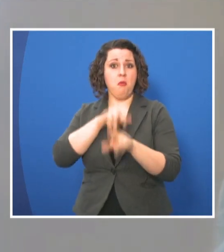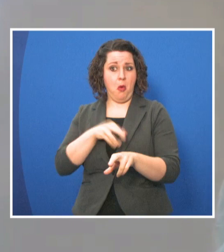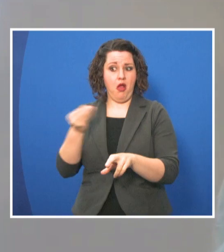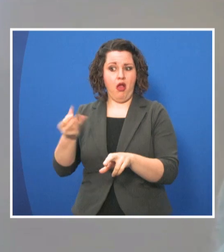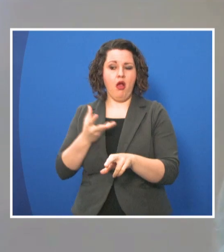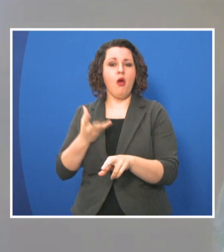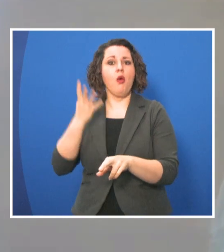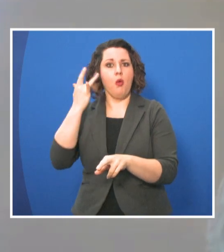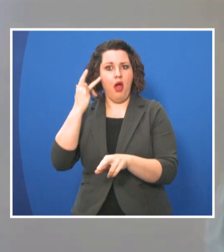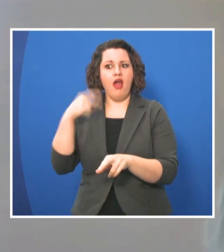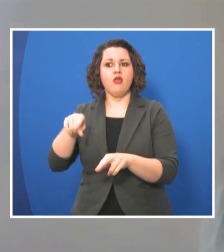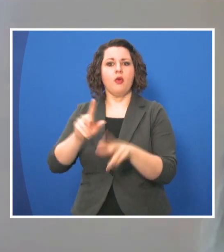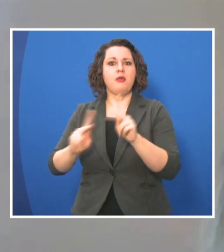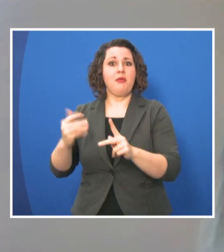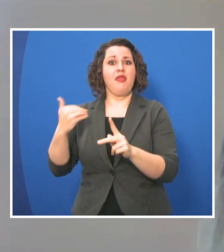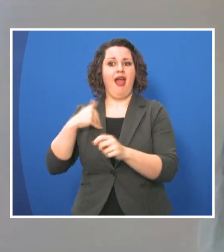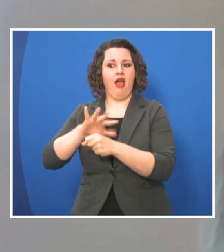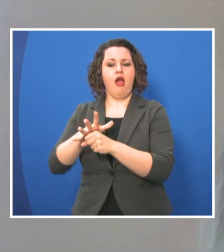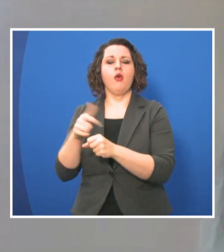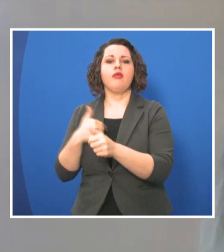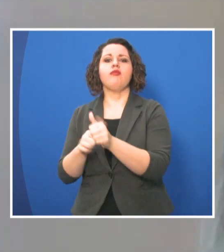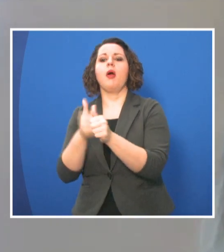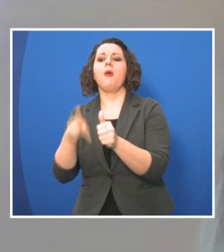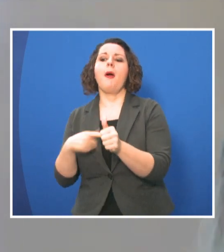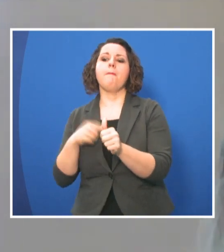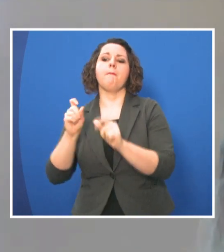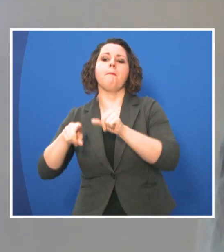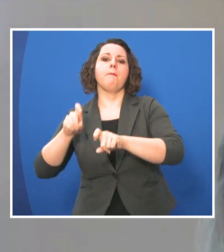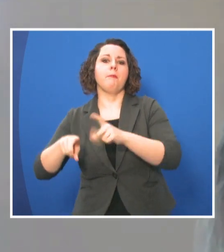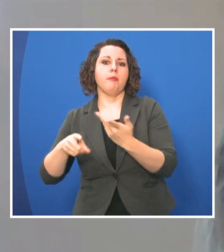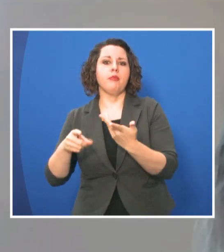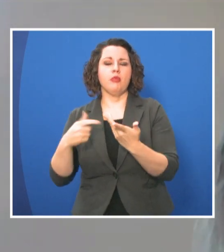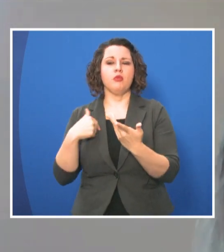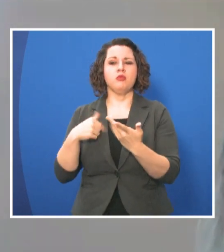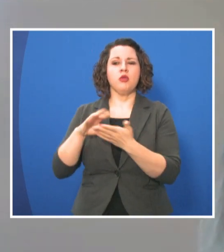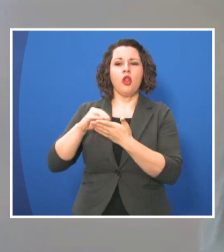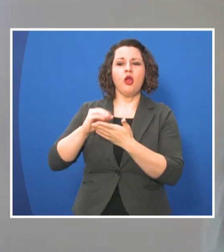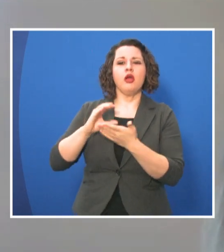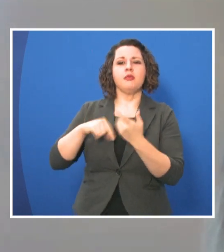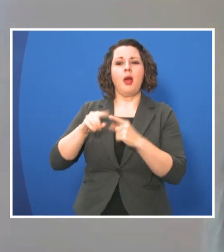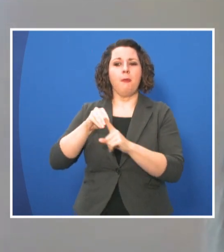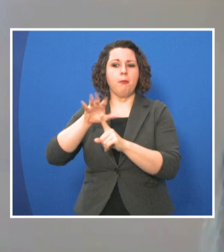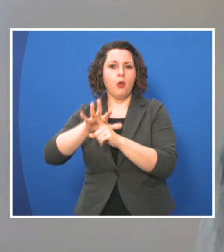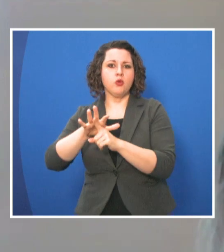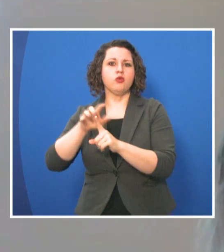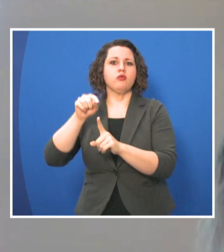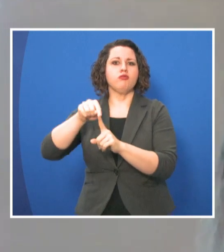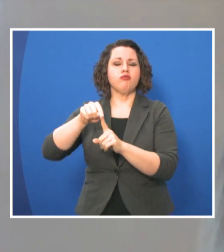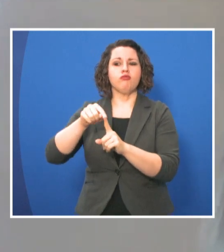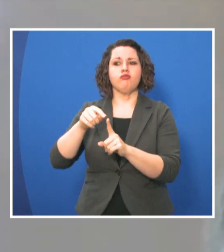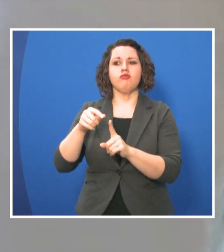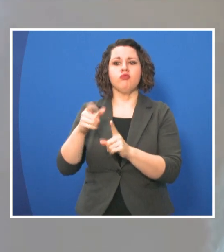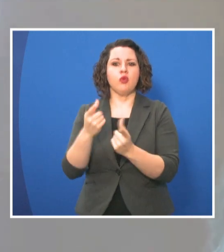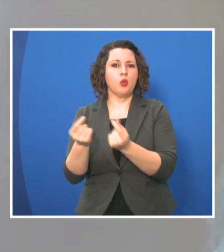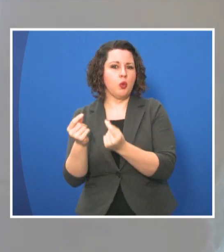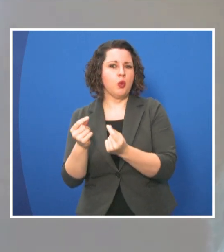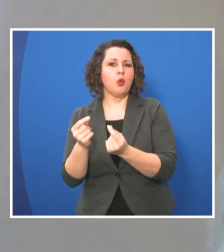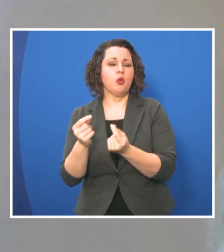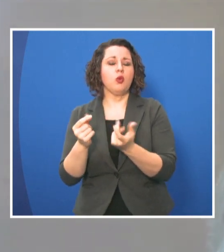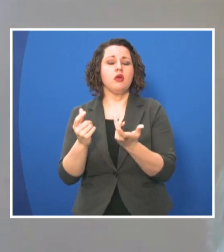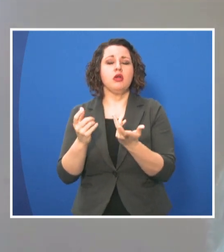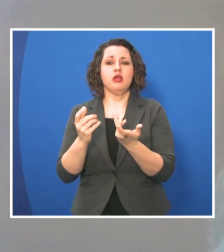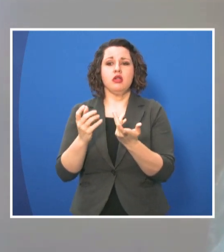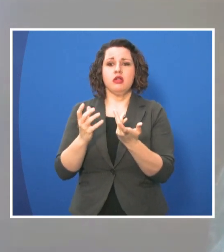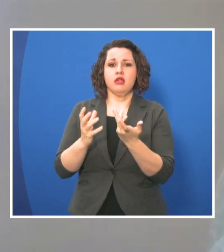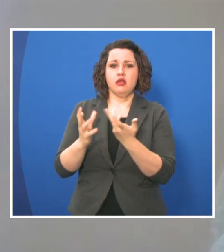with these individuals. We're trying to learn a little bit more about their potential exposures, a little bit more about what they do, and perhaps help